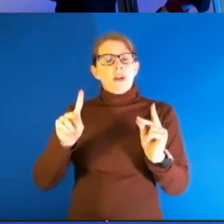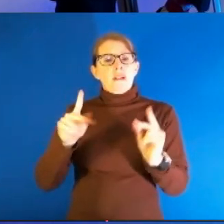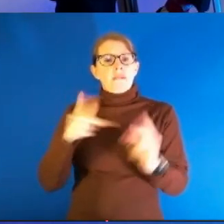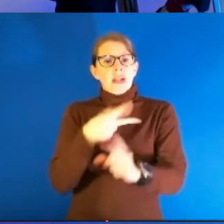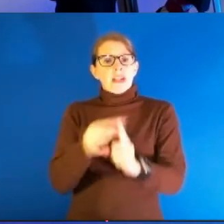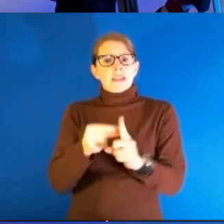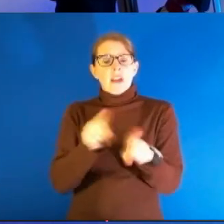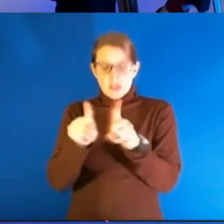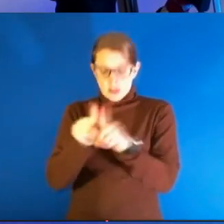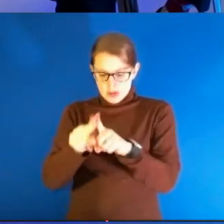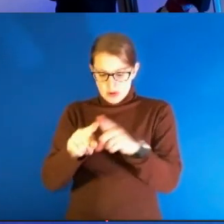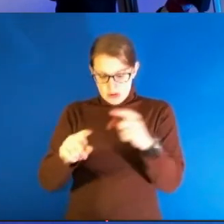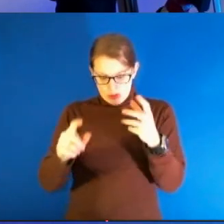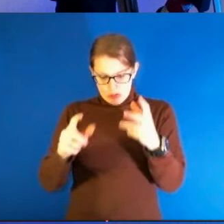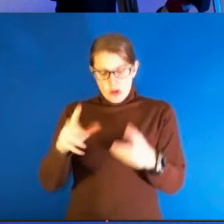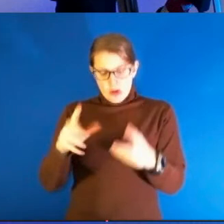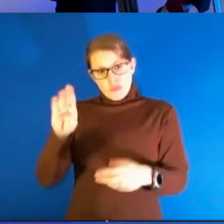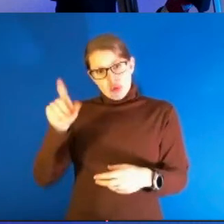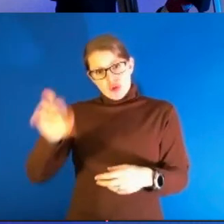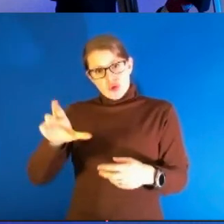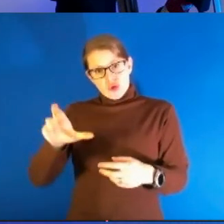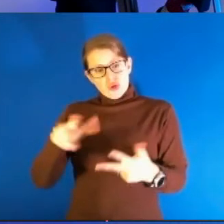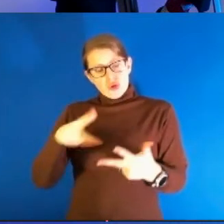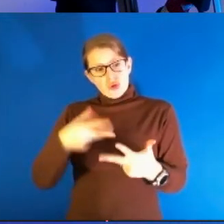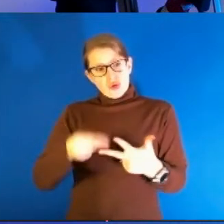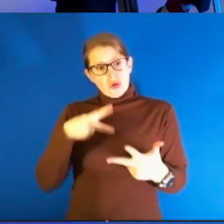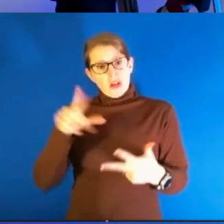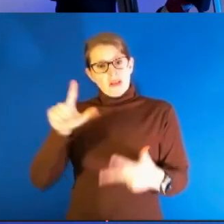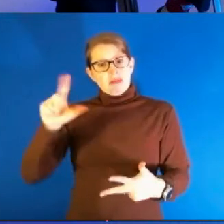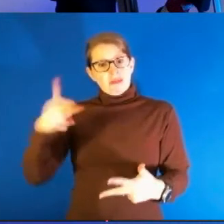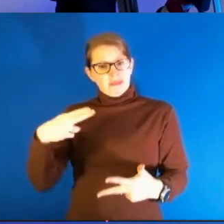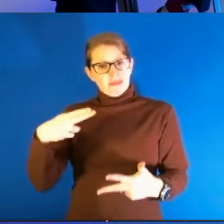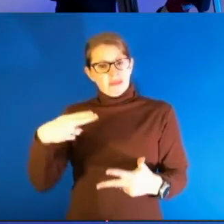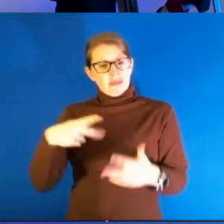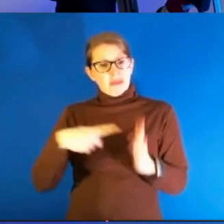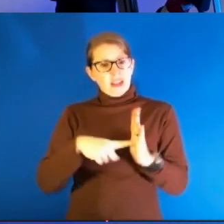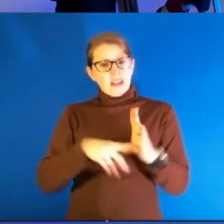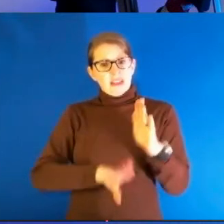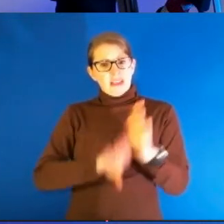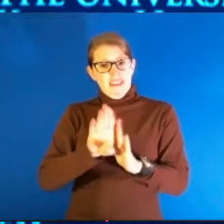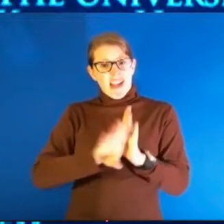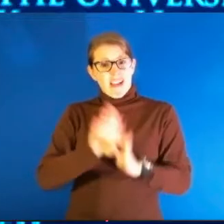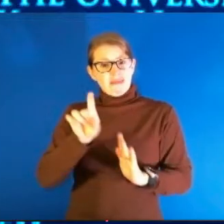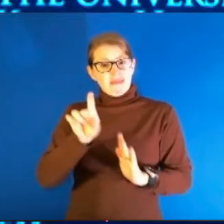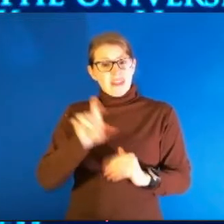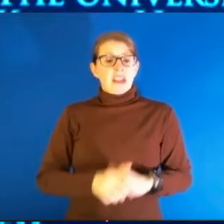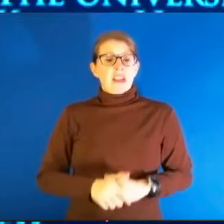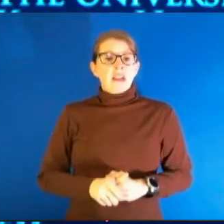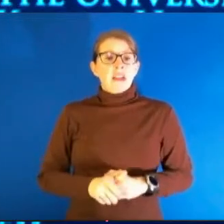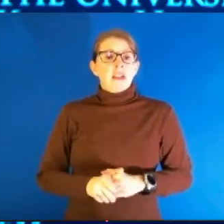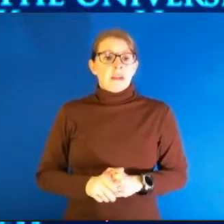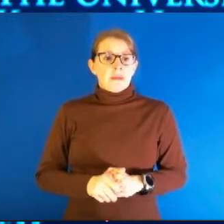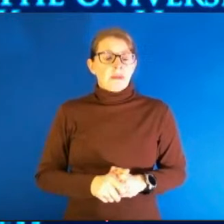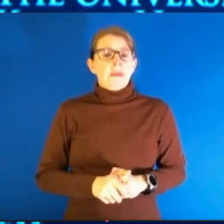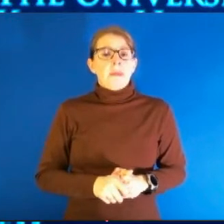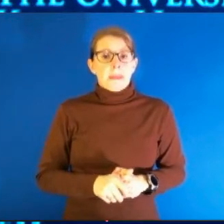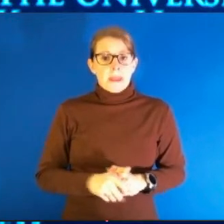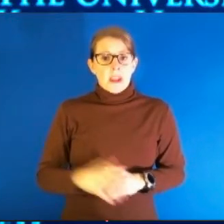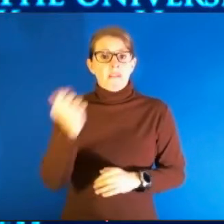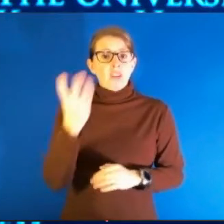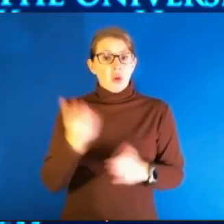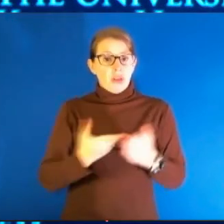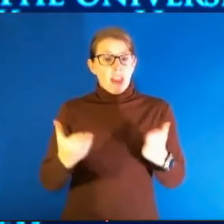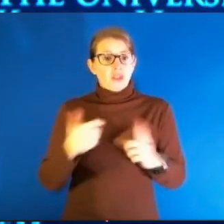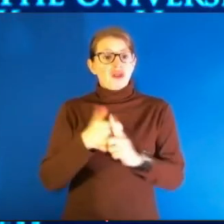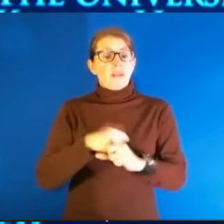just vaccinated, who have developed long hauler symptoms? It's a great question. I would tell you there are a couple things you can do to prevent